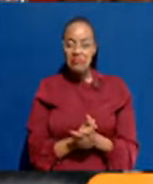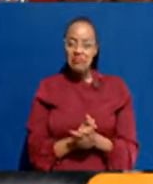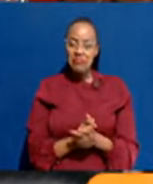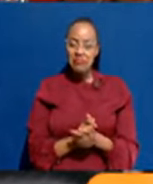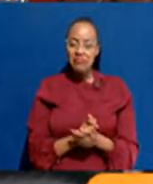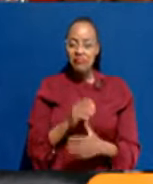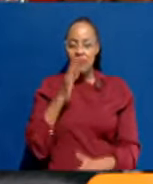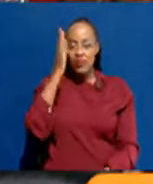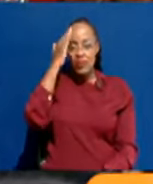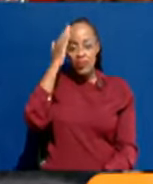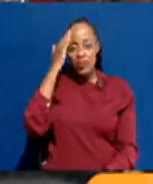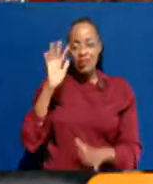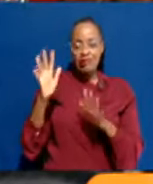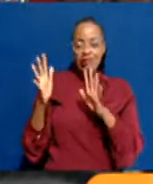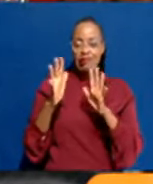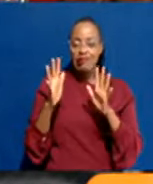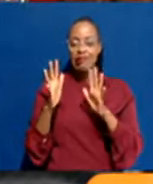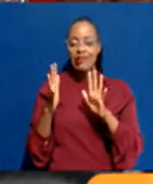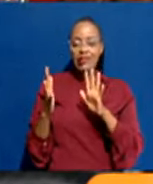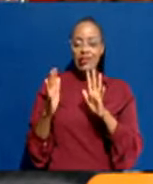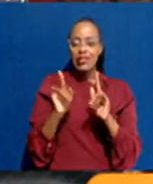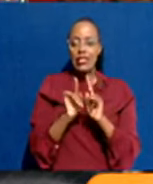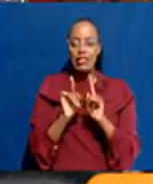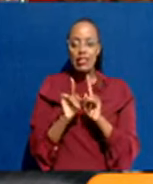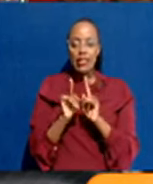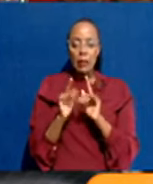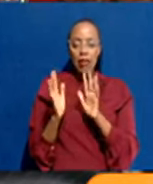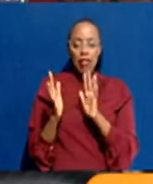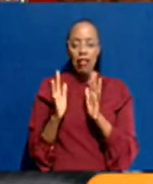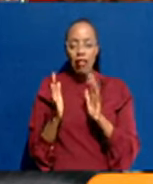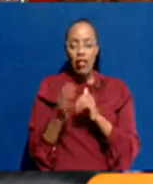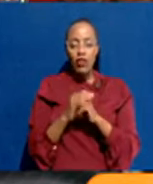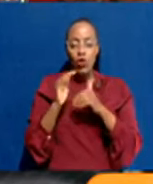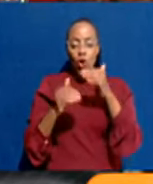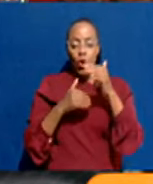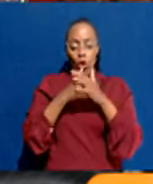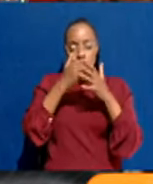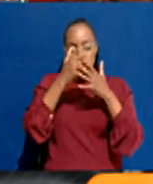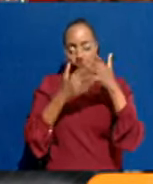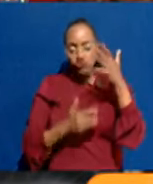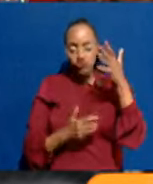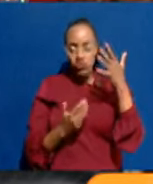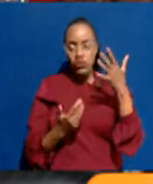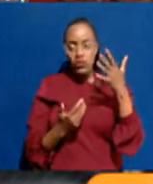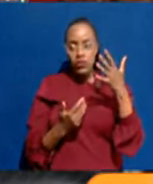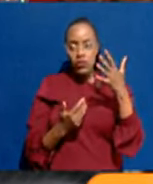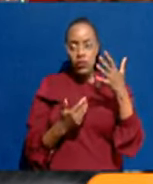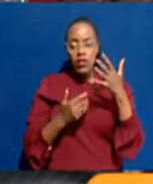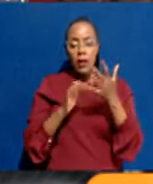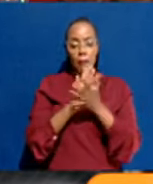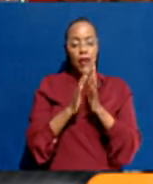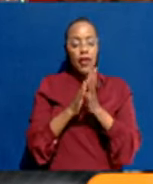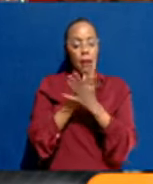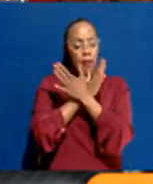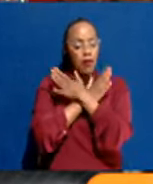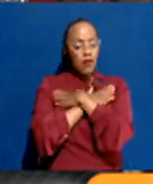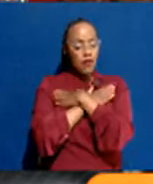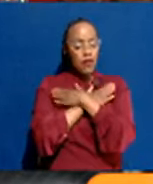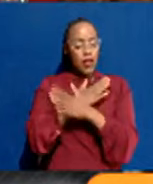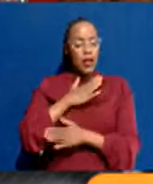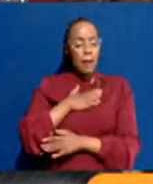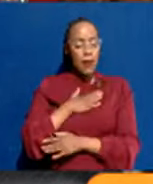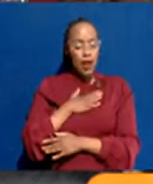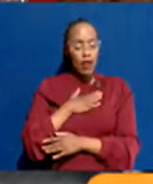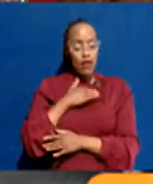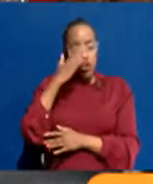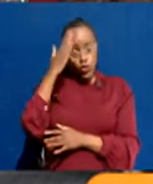You know, somehow, you know, all of them became my friends. You